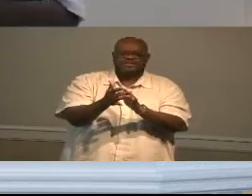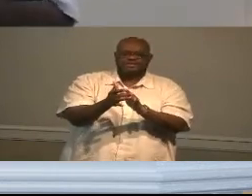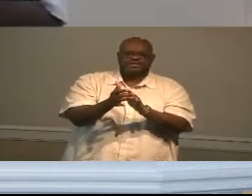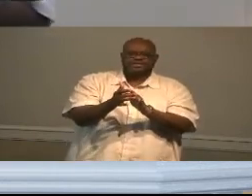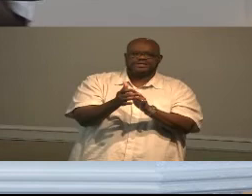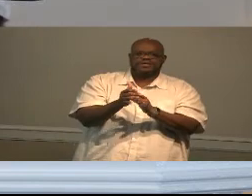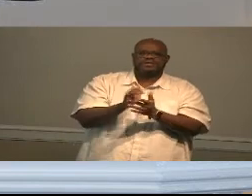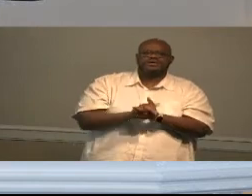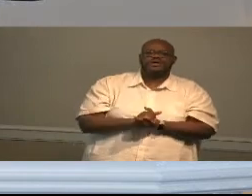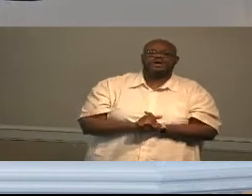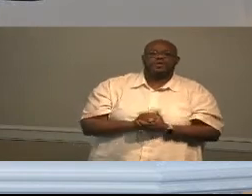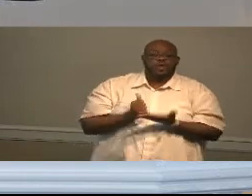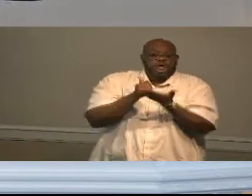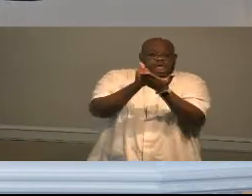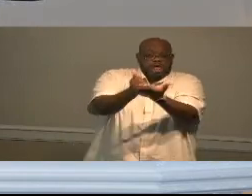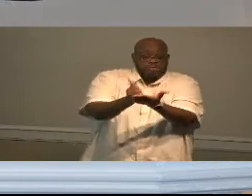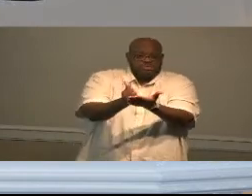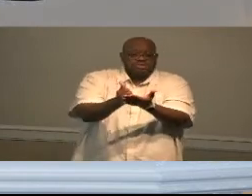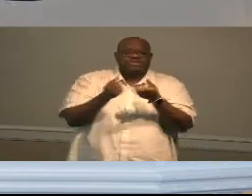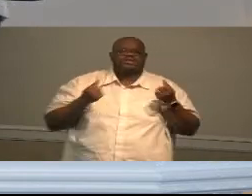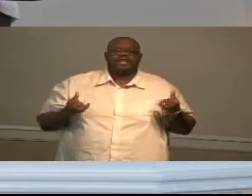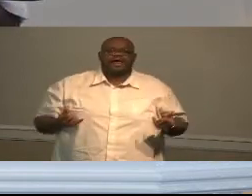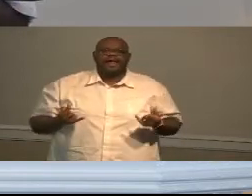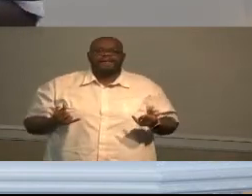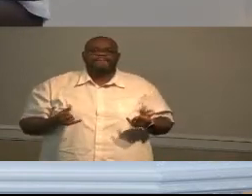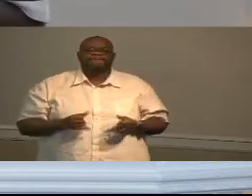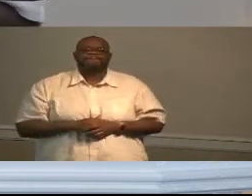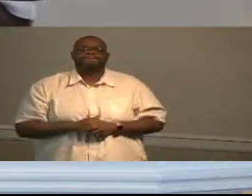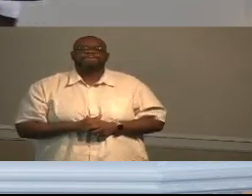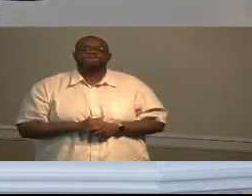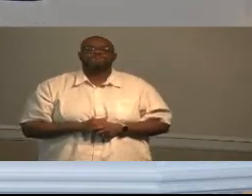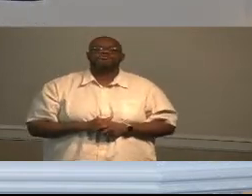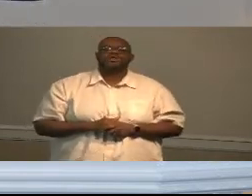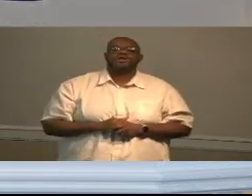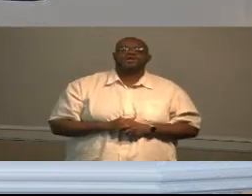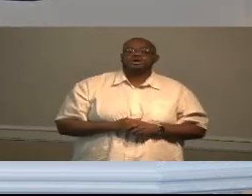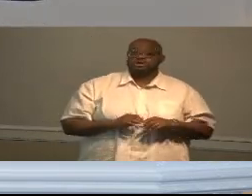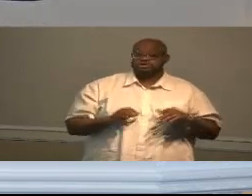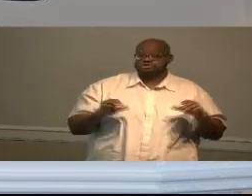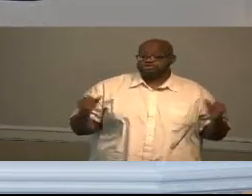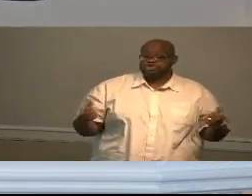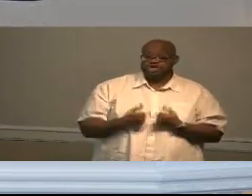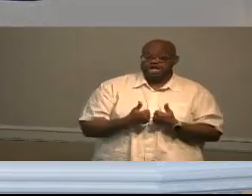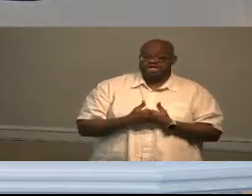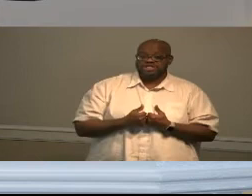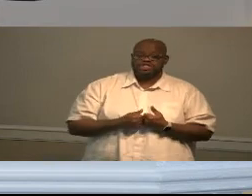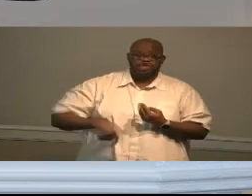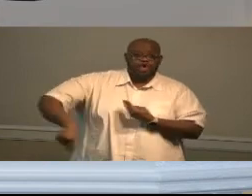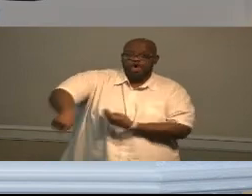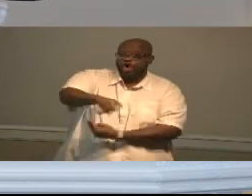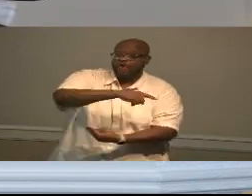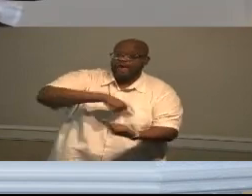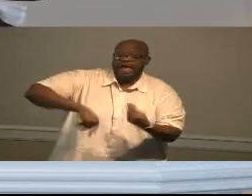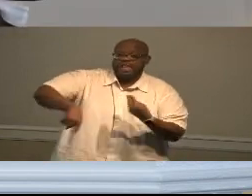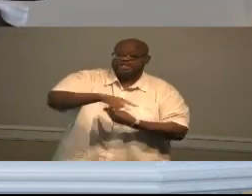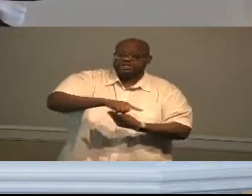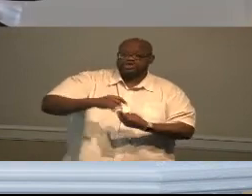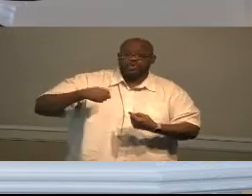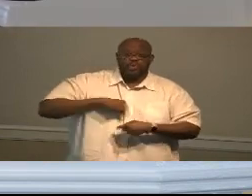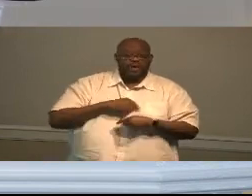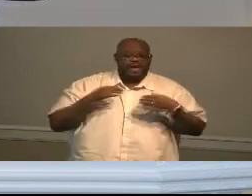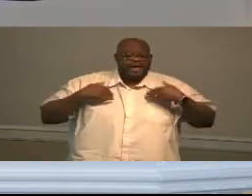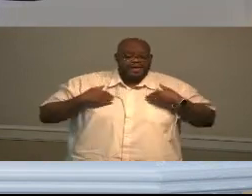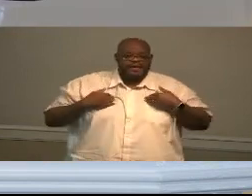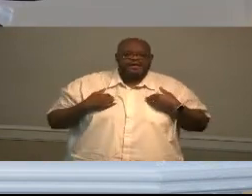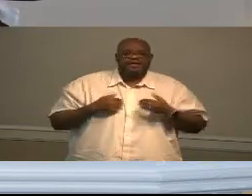Let me help you today. Because there are challenges all around us. Challenges